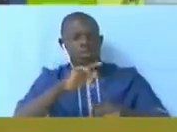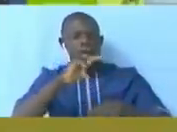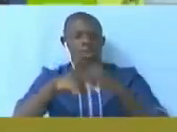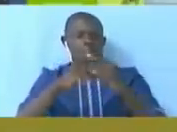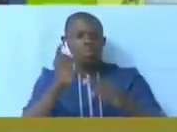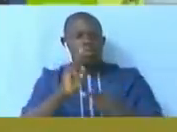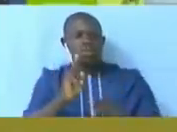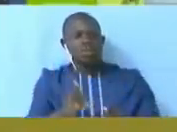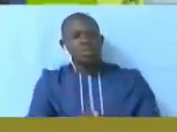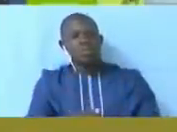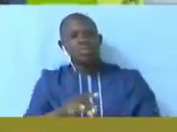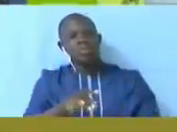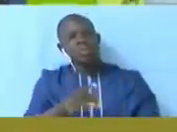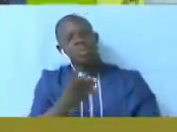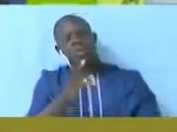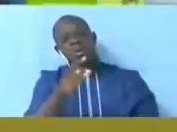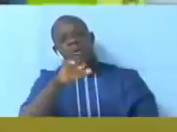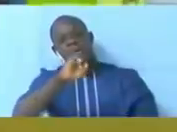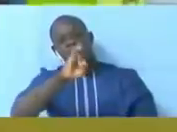on jury trial.